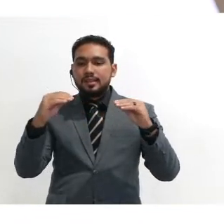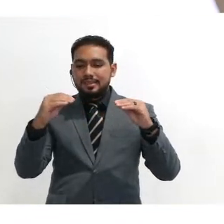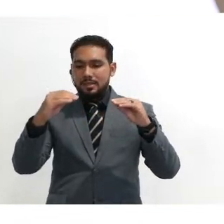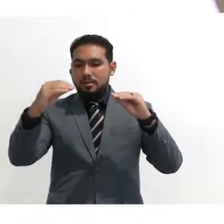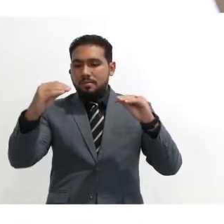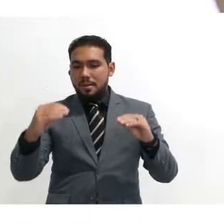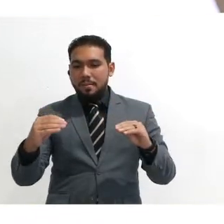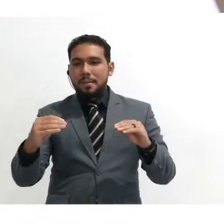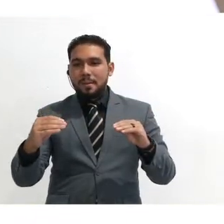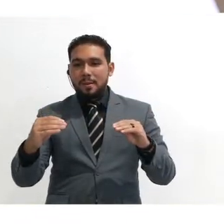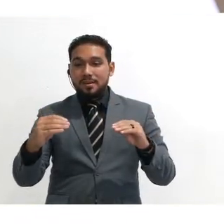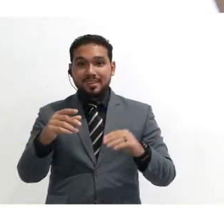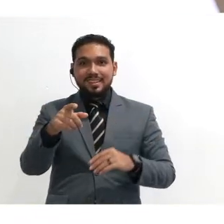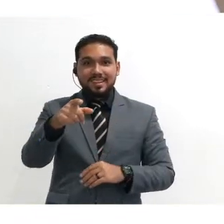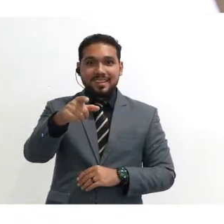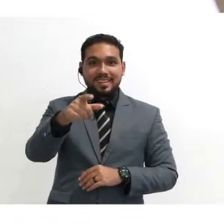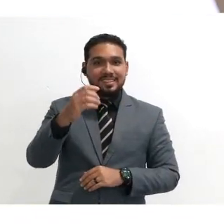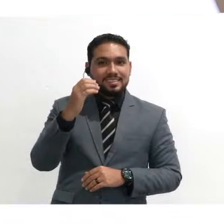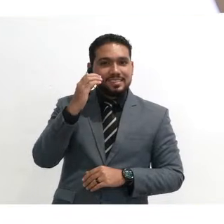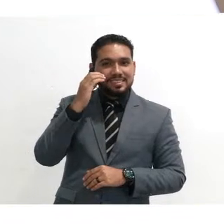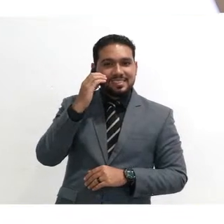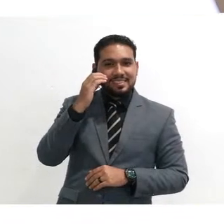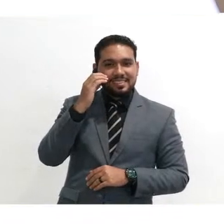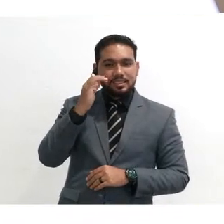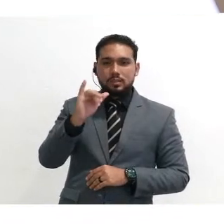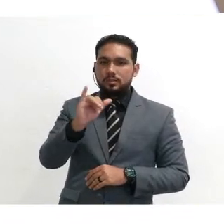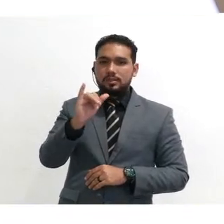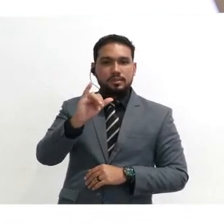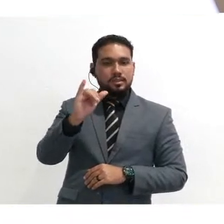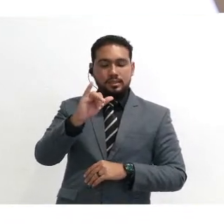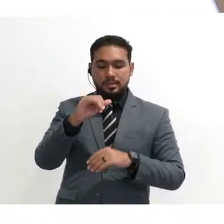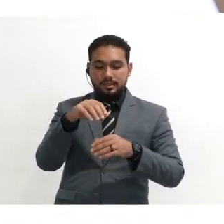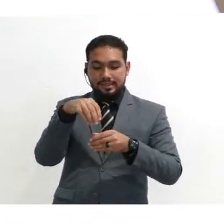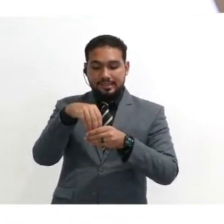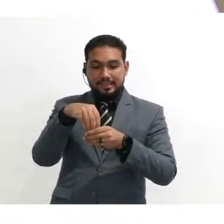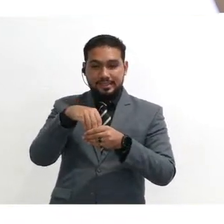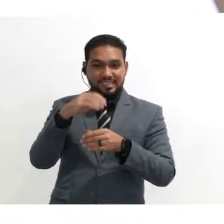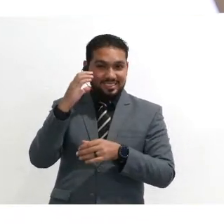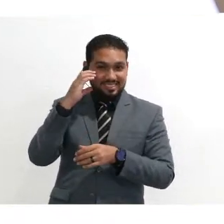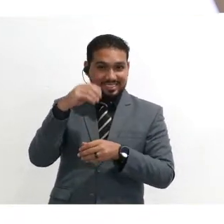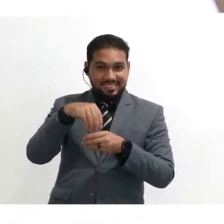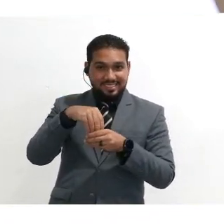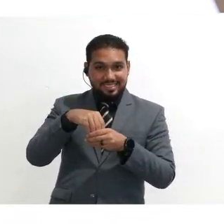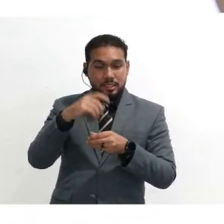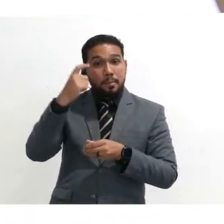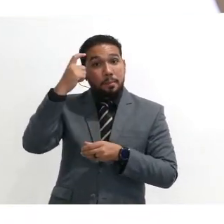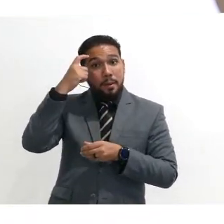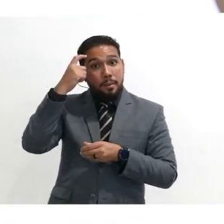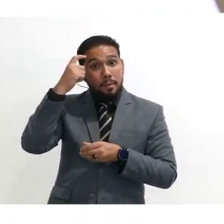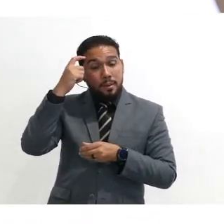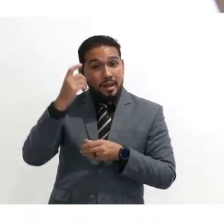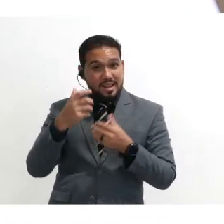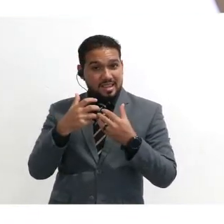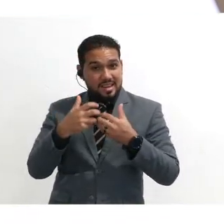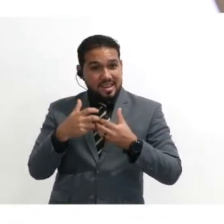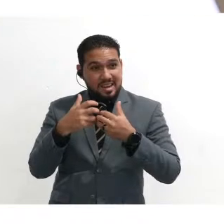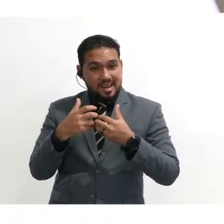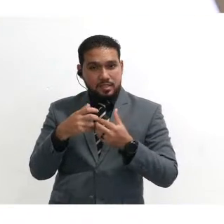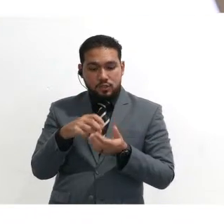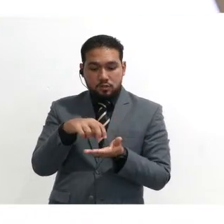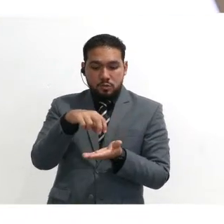a bottom part of the package holds a processor and the upper part of the package holds memory chips.